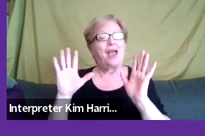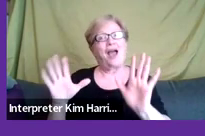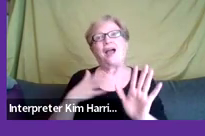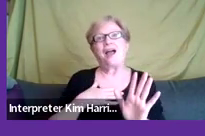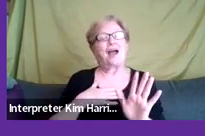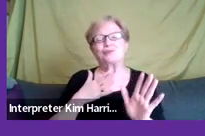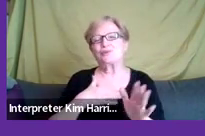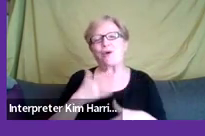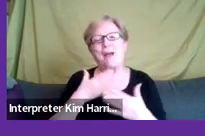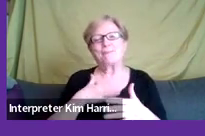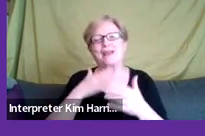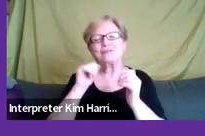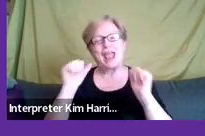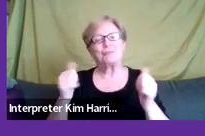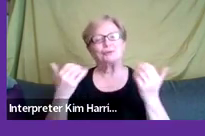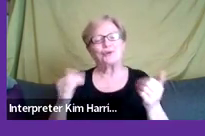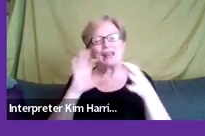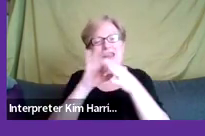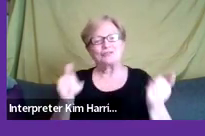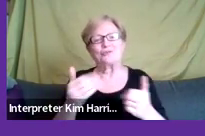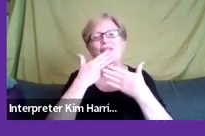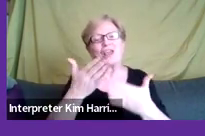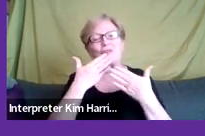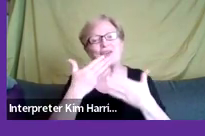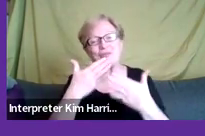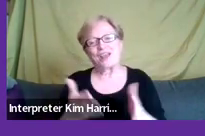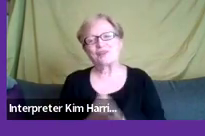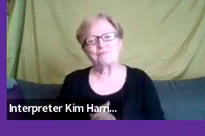had the time today to connect. So just thank you, thank you, thank you.